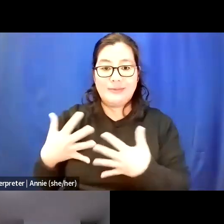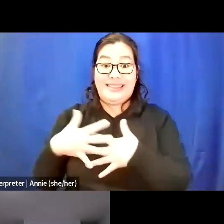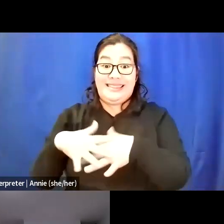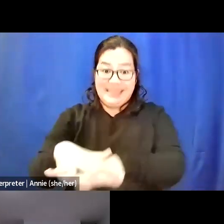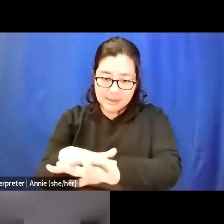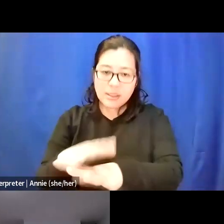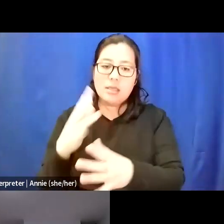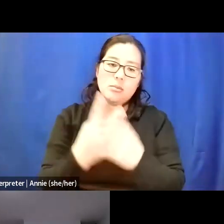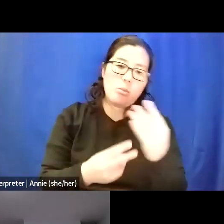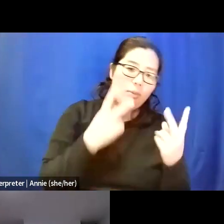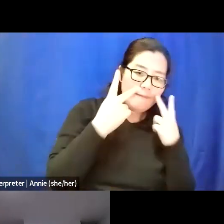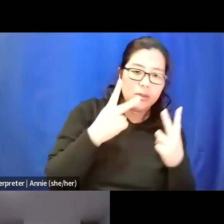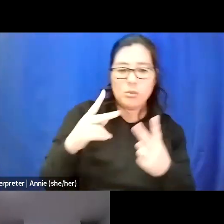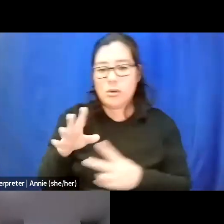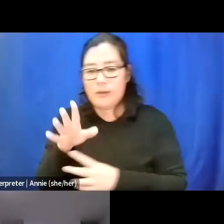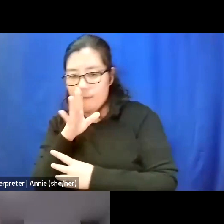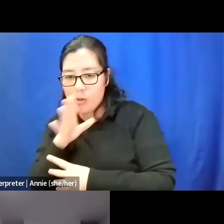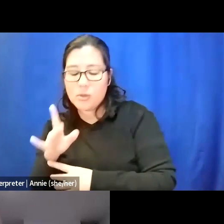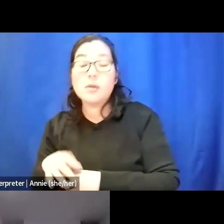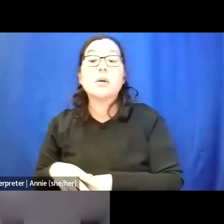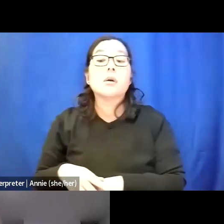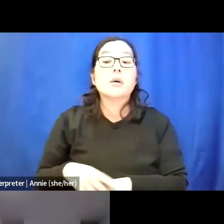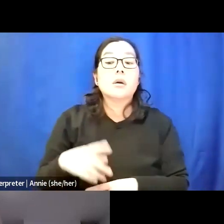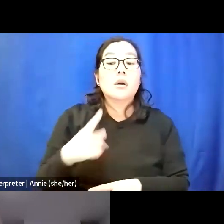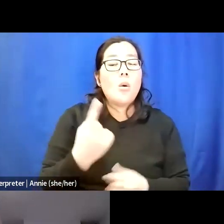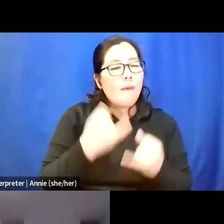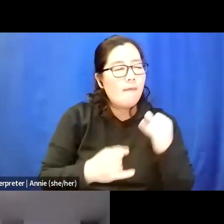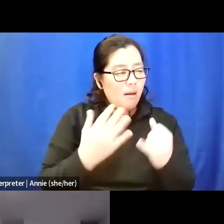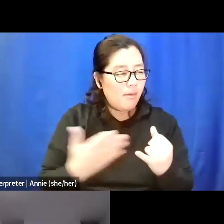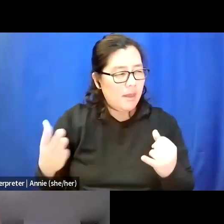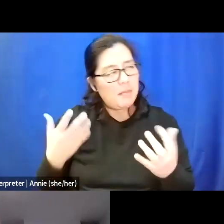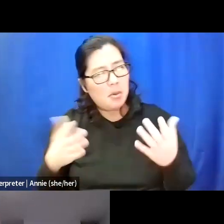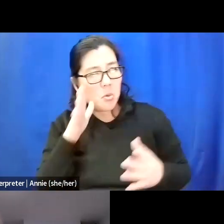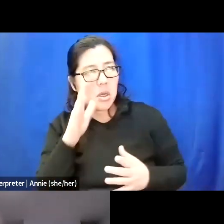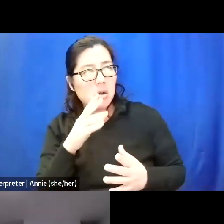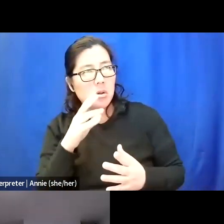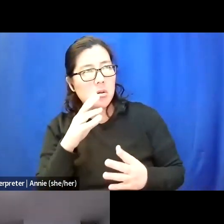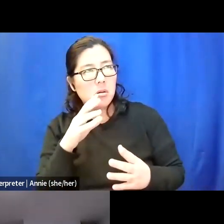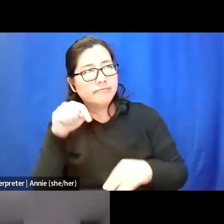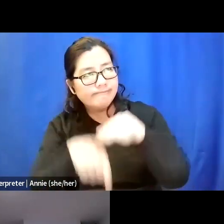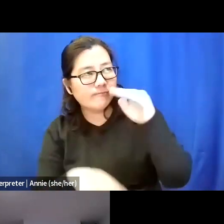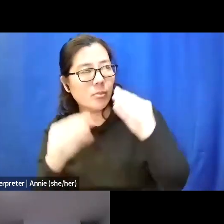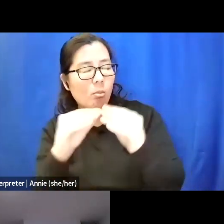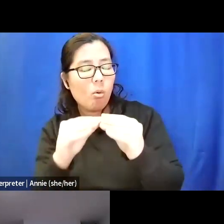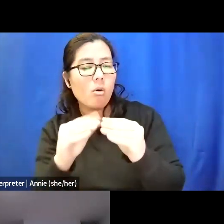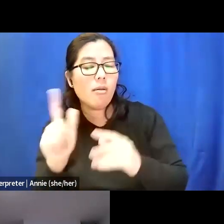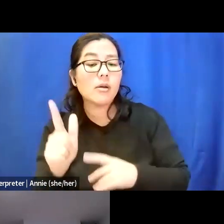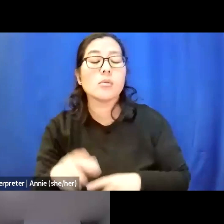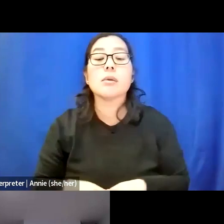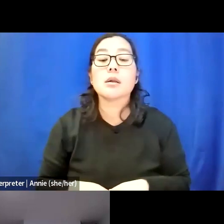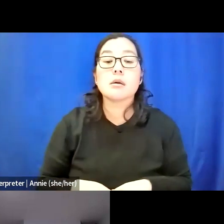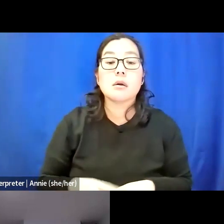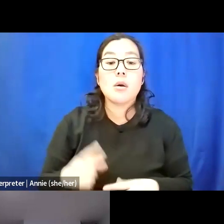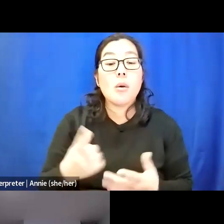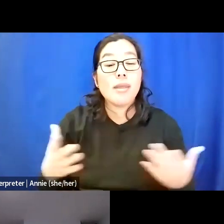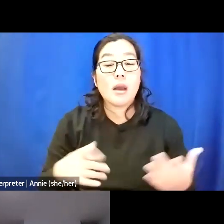One final thing, and maybe we'll get into this more, is the thing that I always crave about